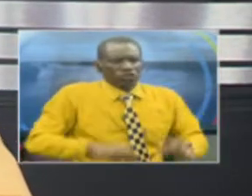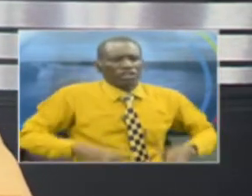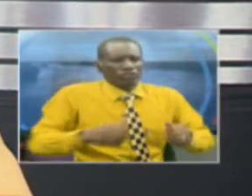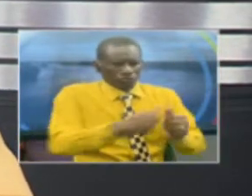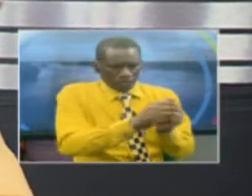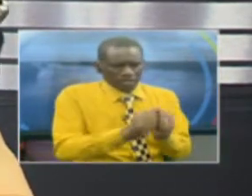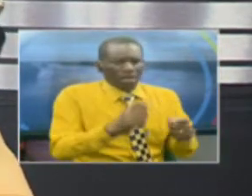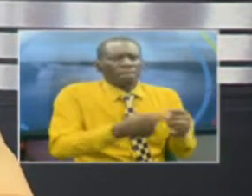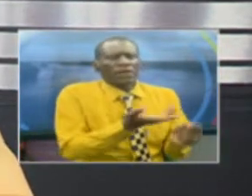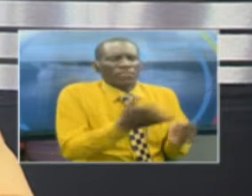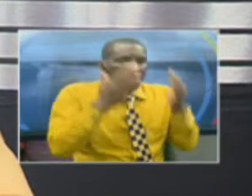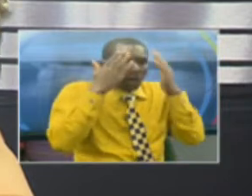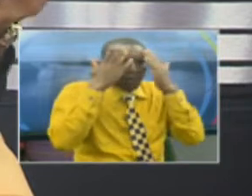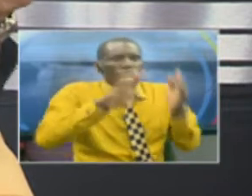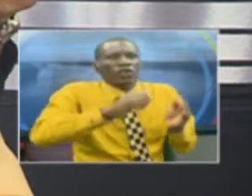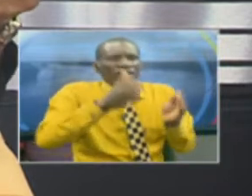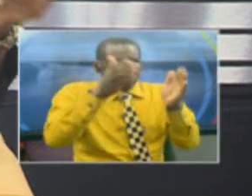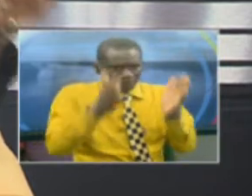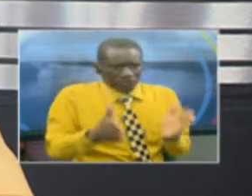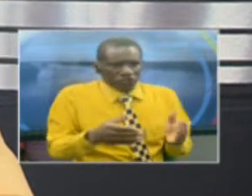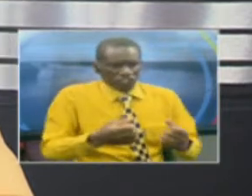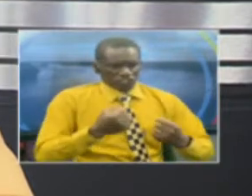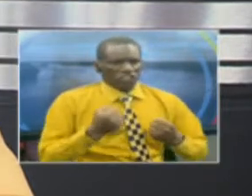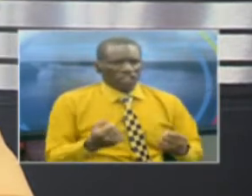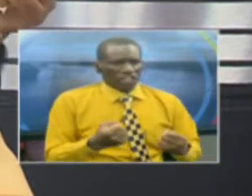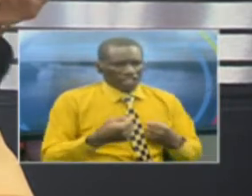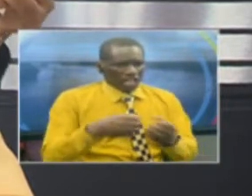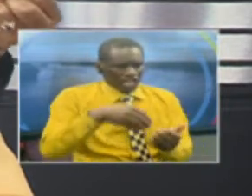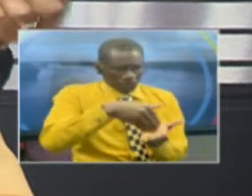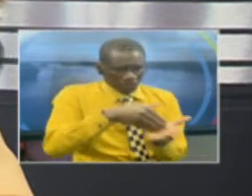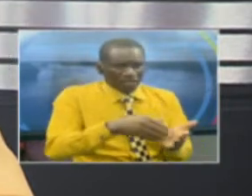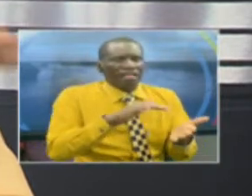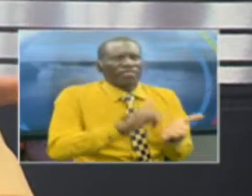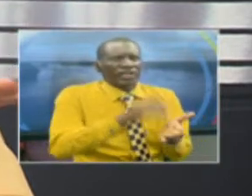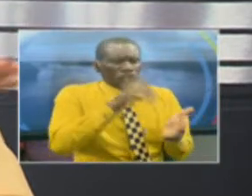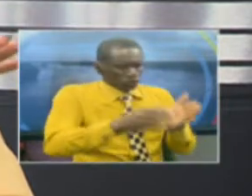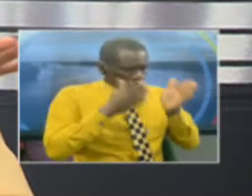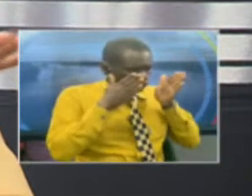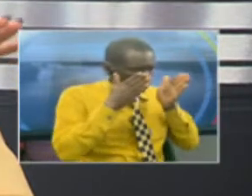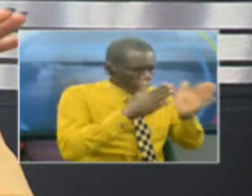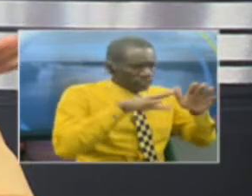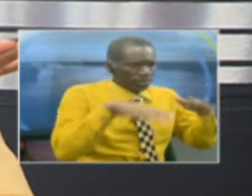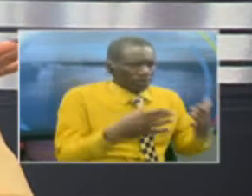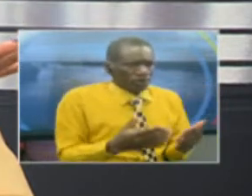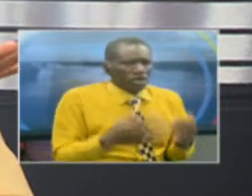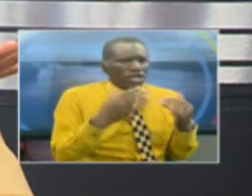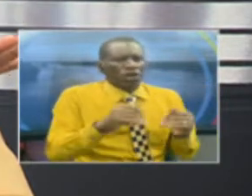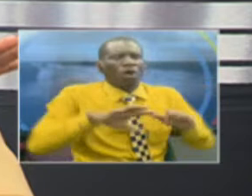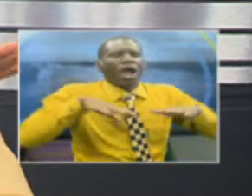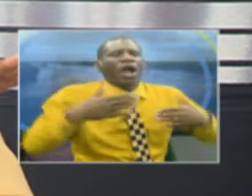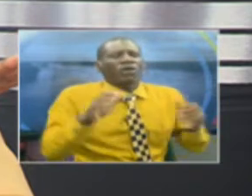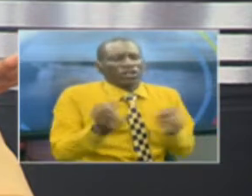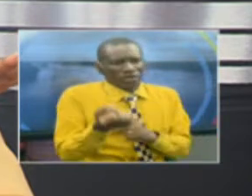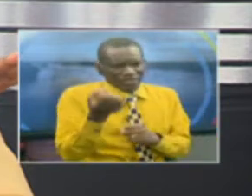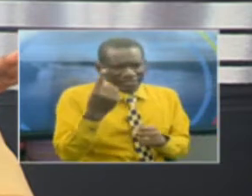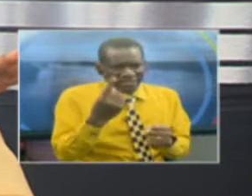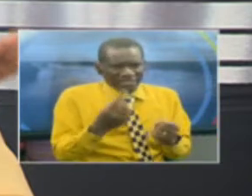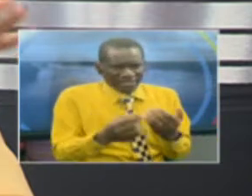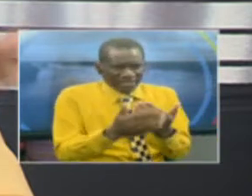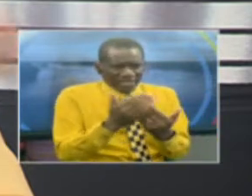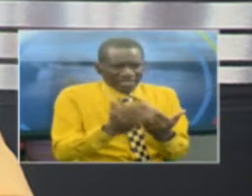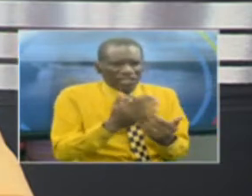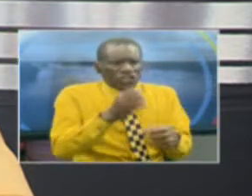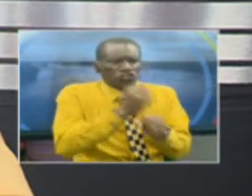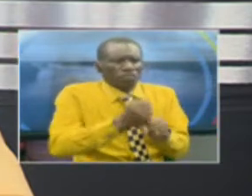of the other person's strengths. And that's what they went for. So in this case, help us understand how it is important to make